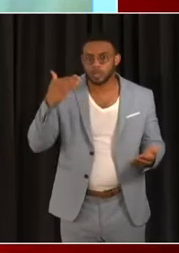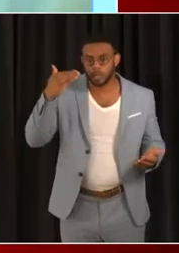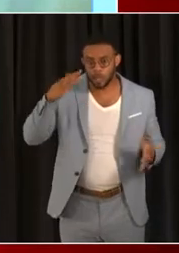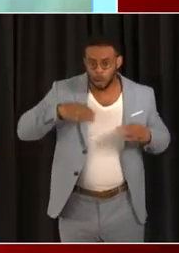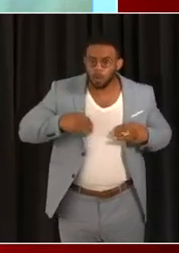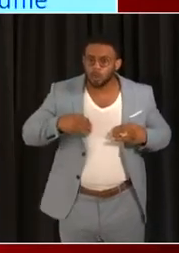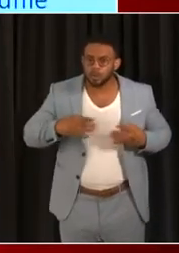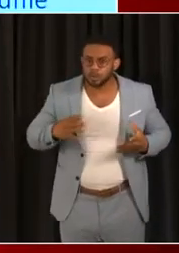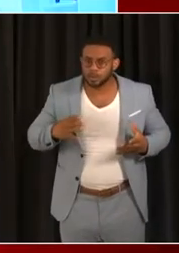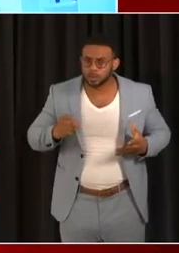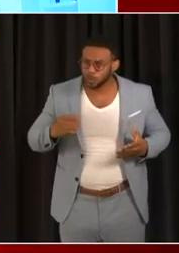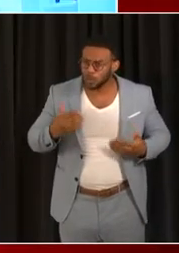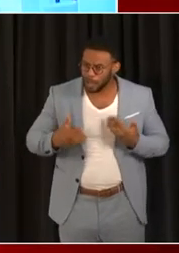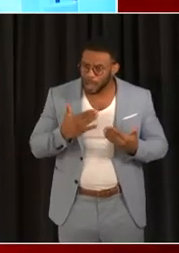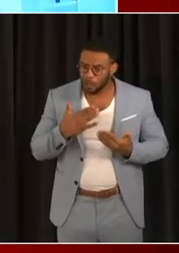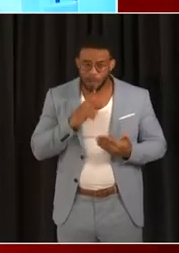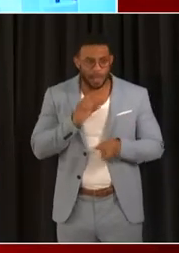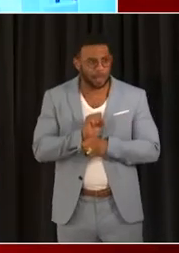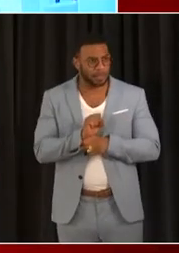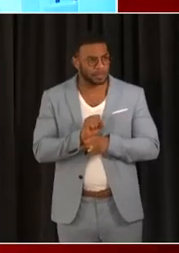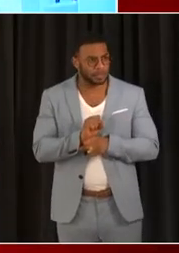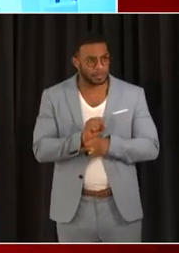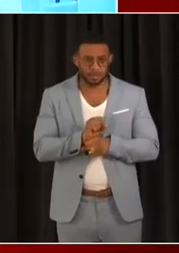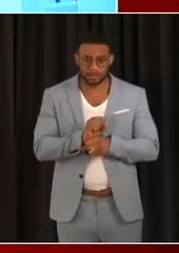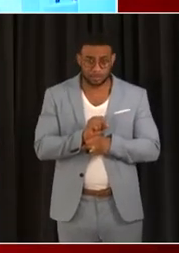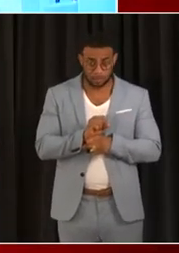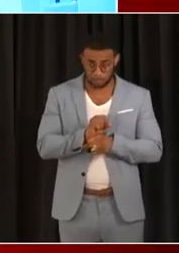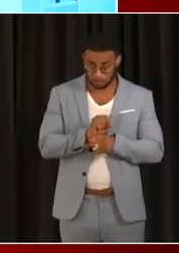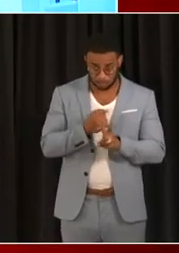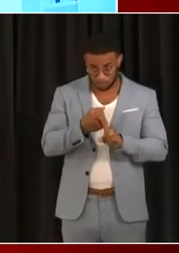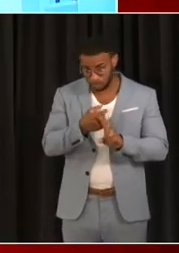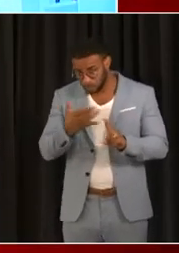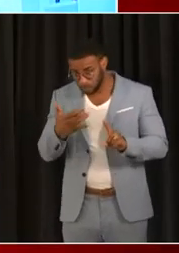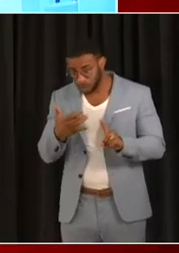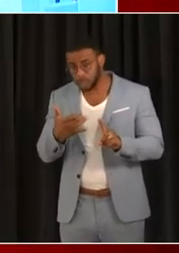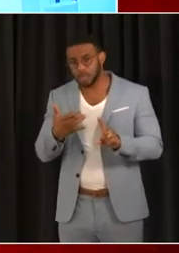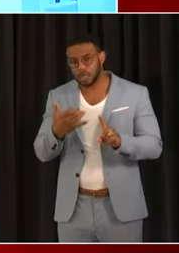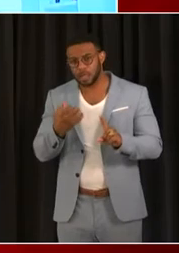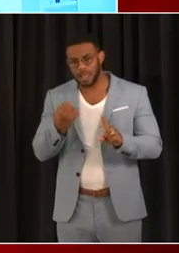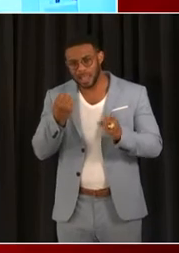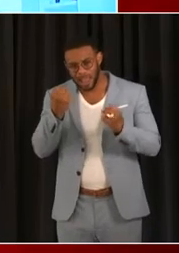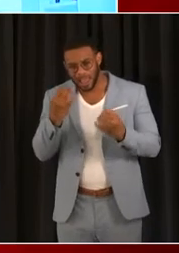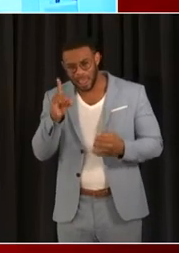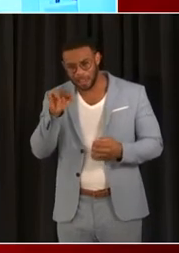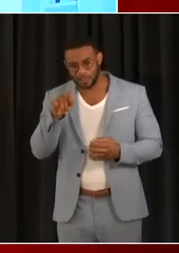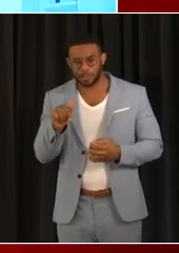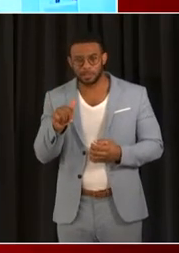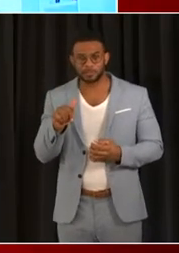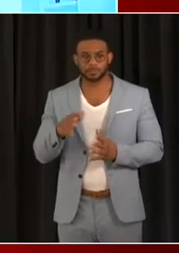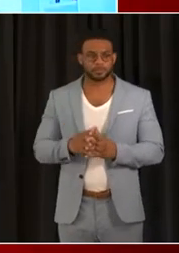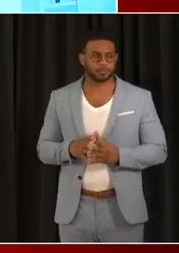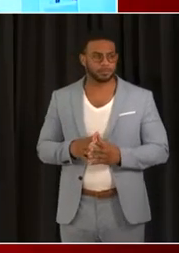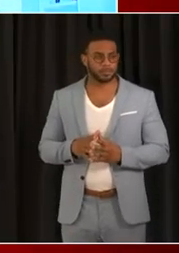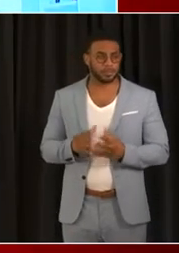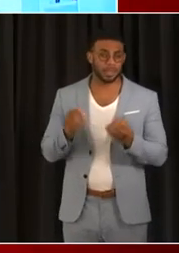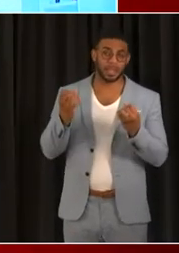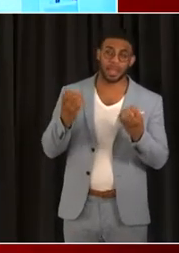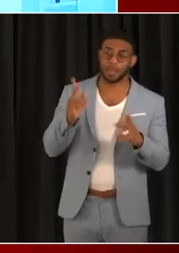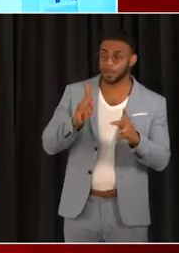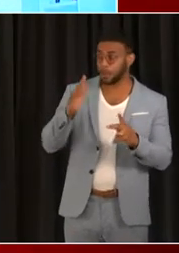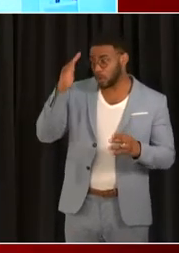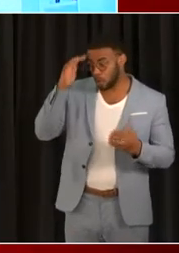we own? And so I'm going to actually delve into a lot of this data. Now, a